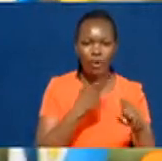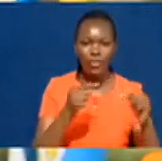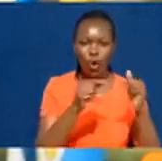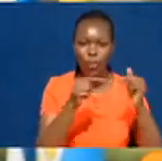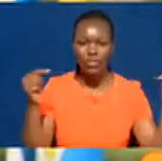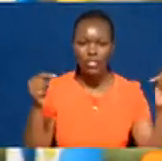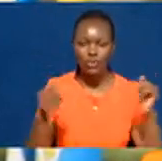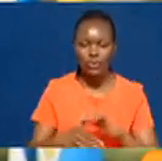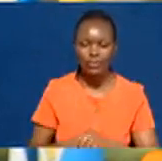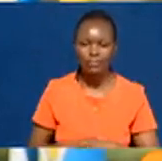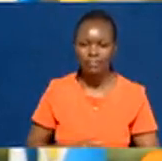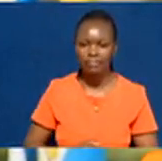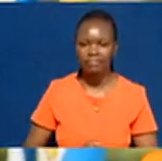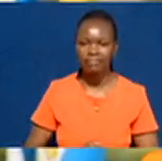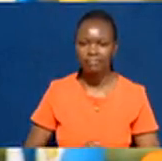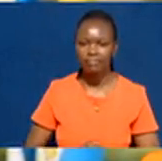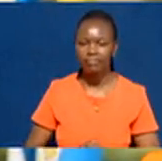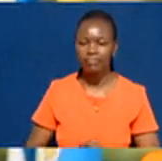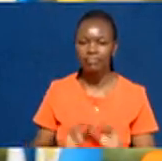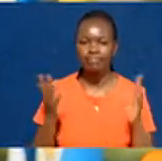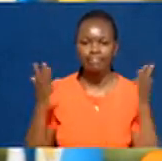opposition.